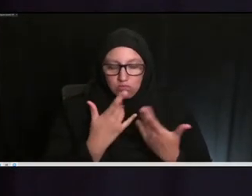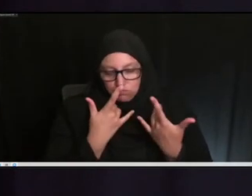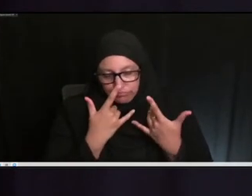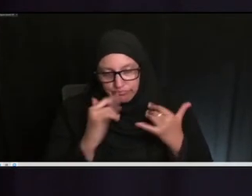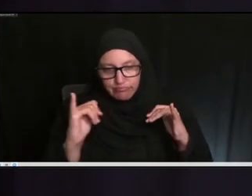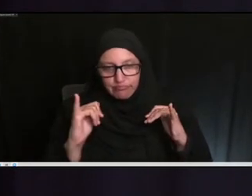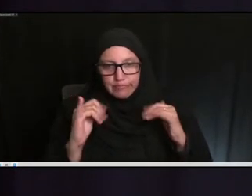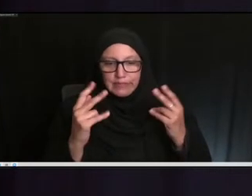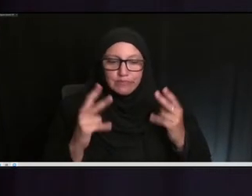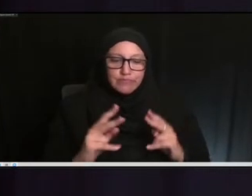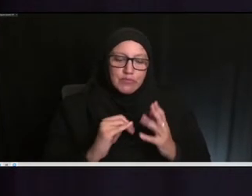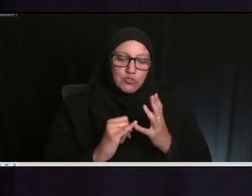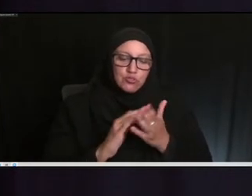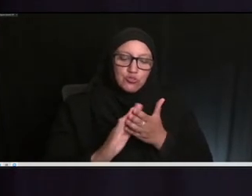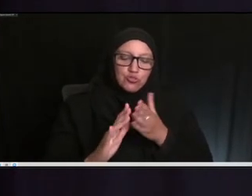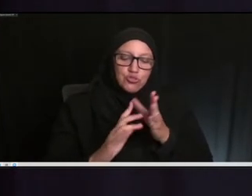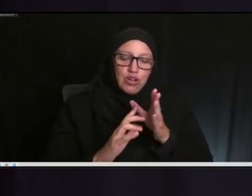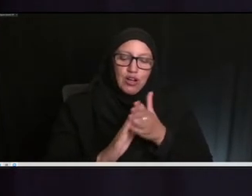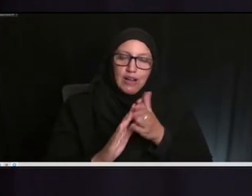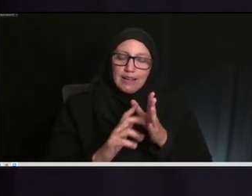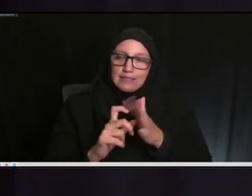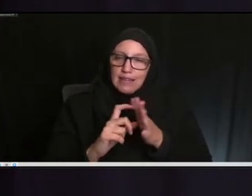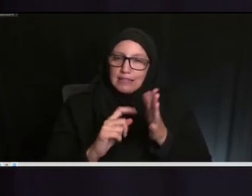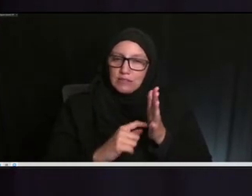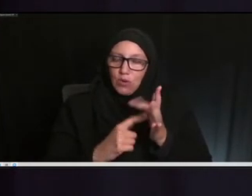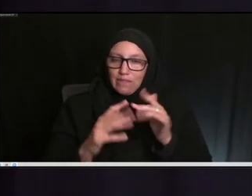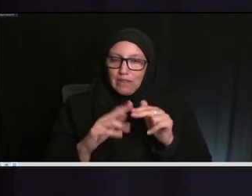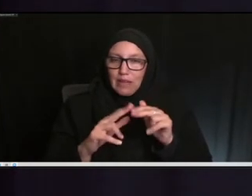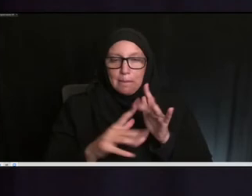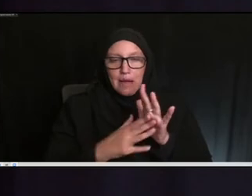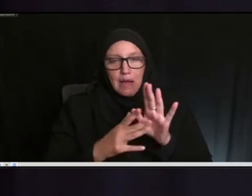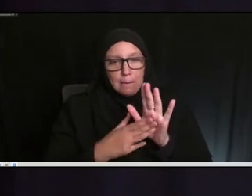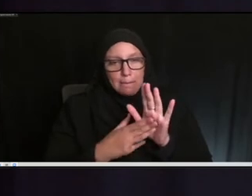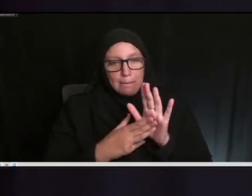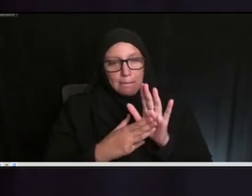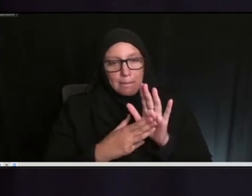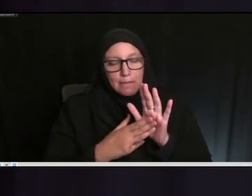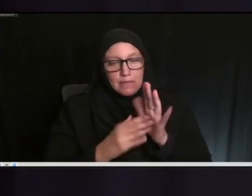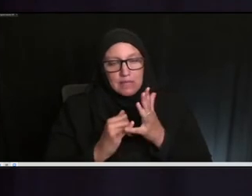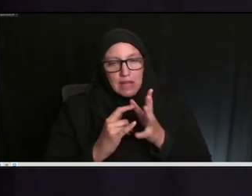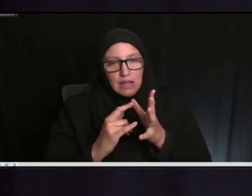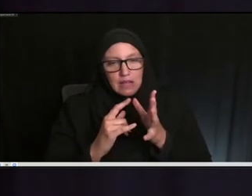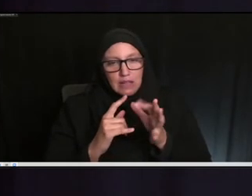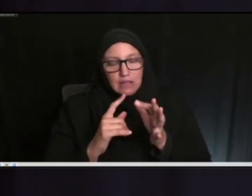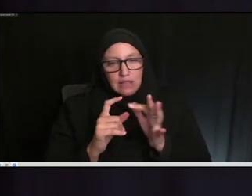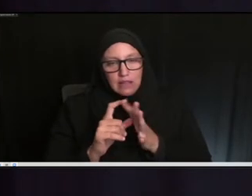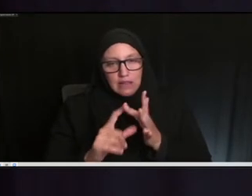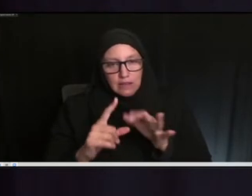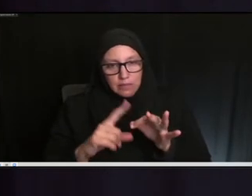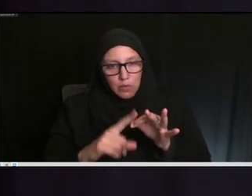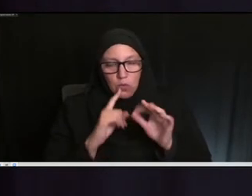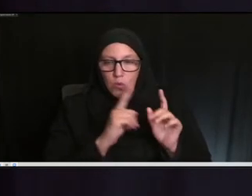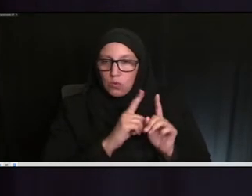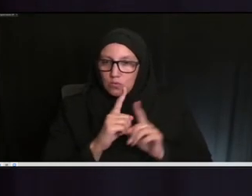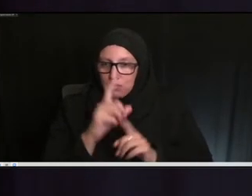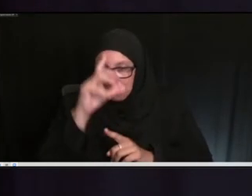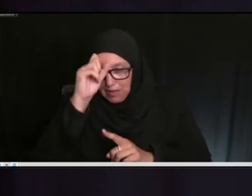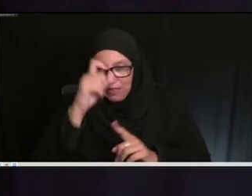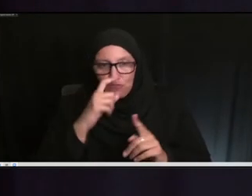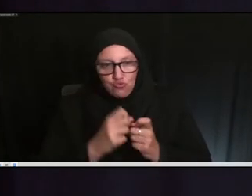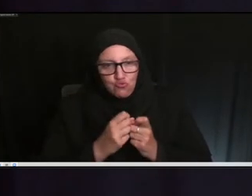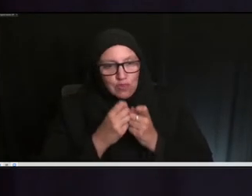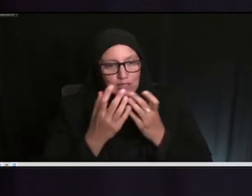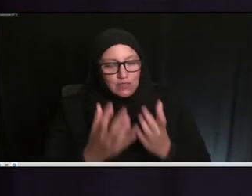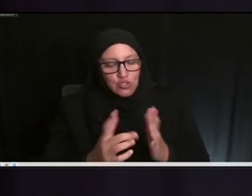Jaafar Al-Sadiq. And also tonight we're also remembering the destruction of Jannatul Baqi, which happened early